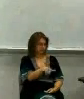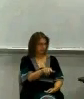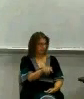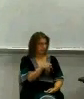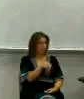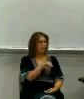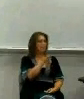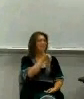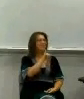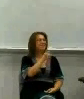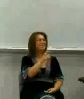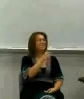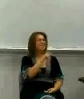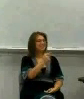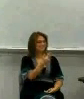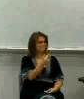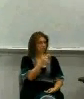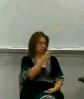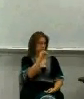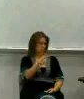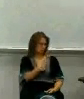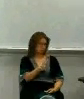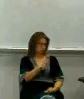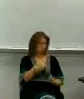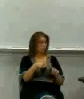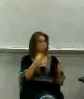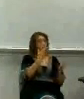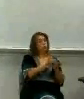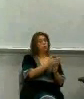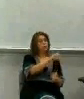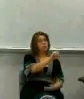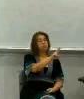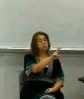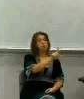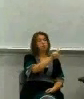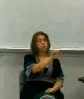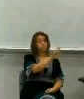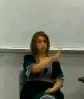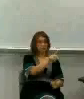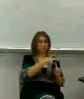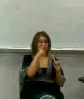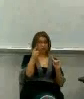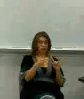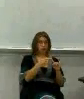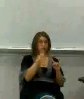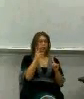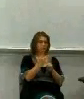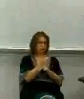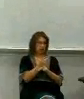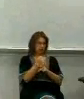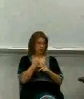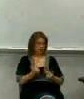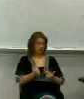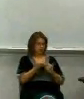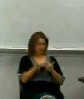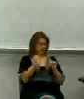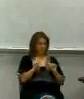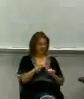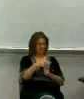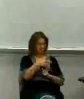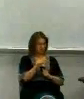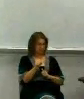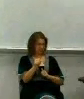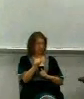carbon dioxide. When we get to the sulfur cycle, we'll find out that there are organisms that can